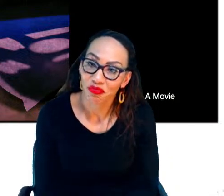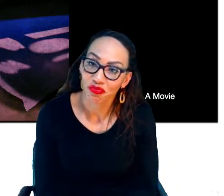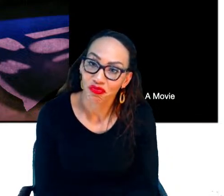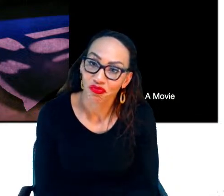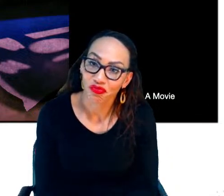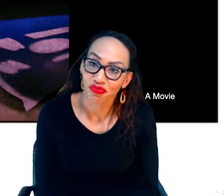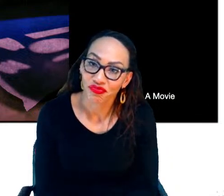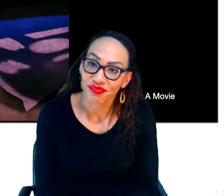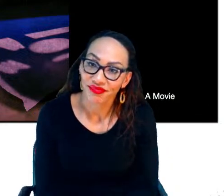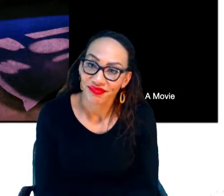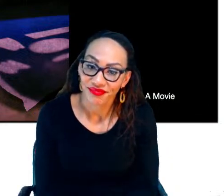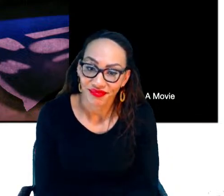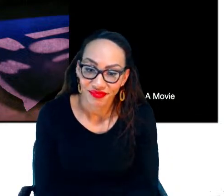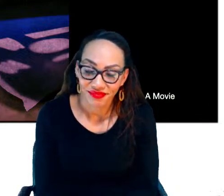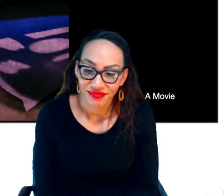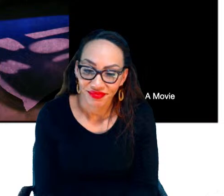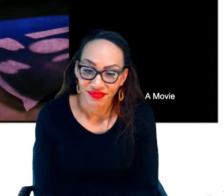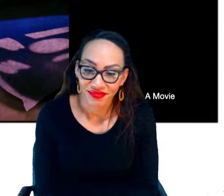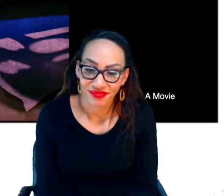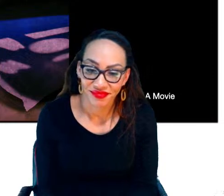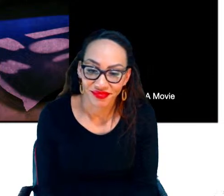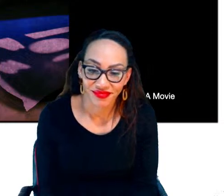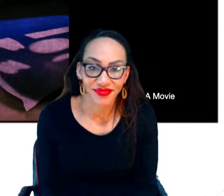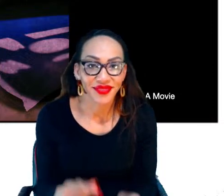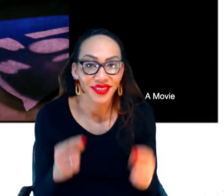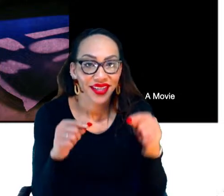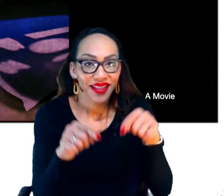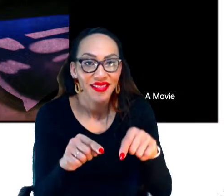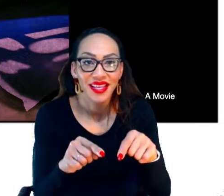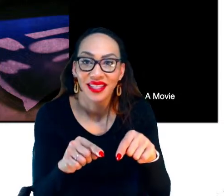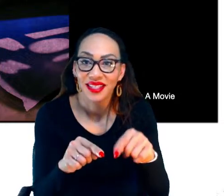Okay, and this is the back of a BT phone.